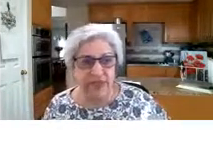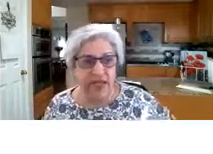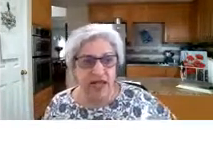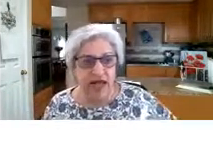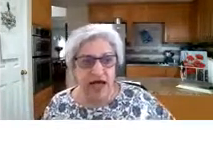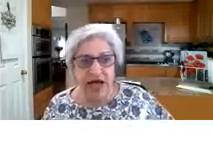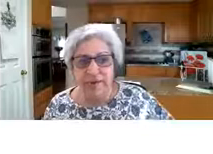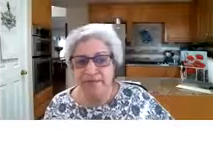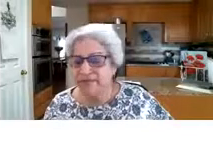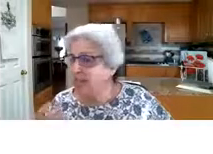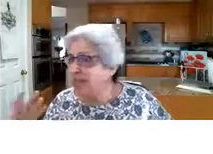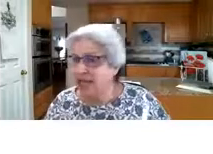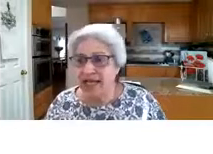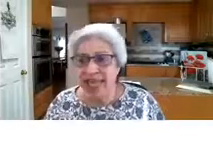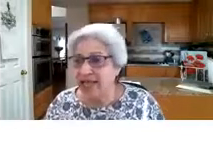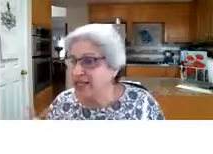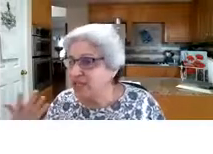safety.